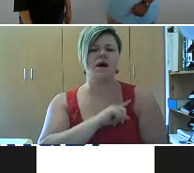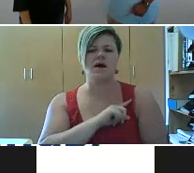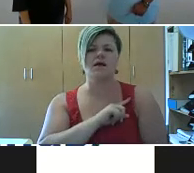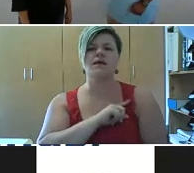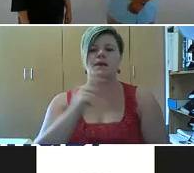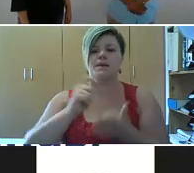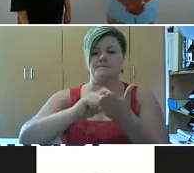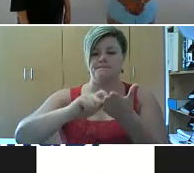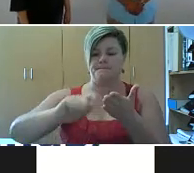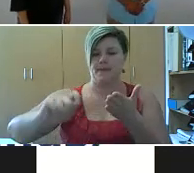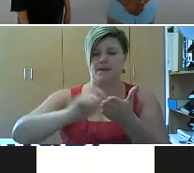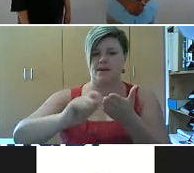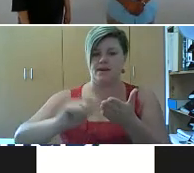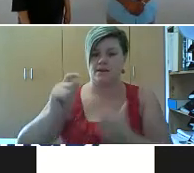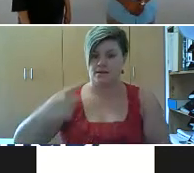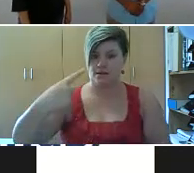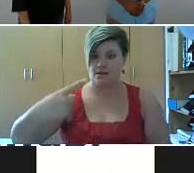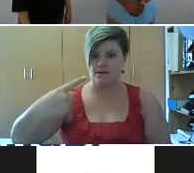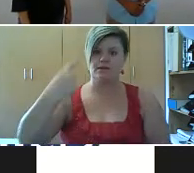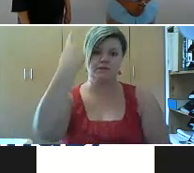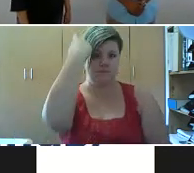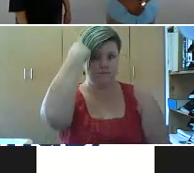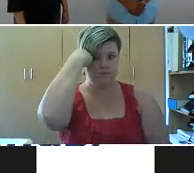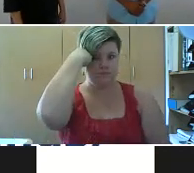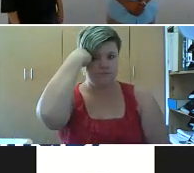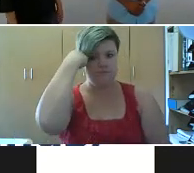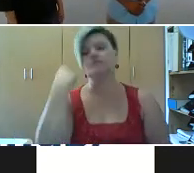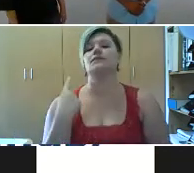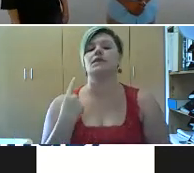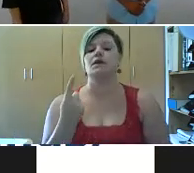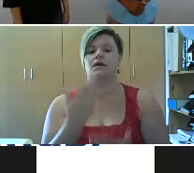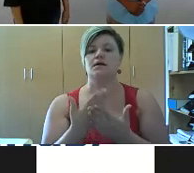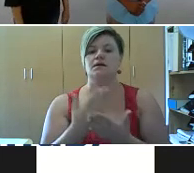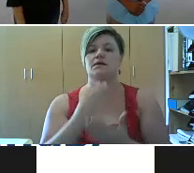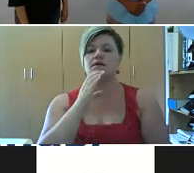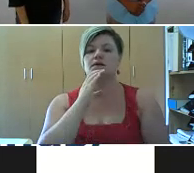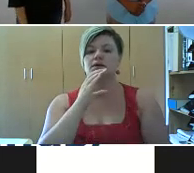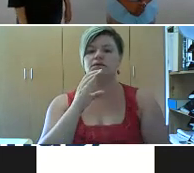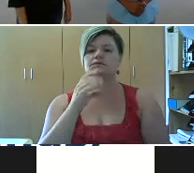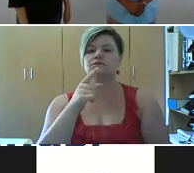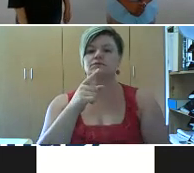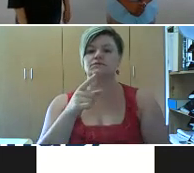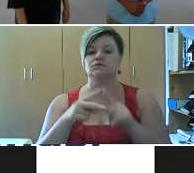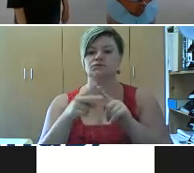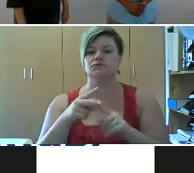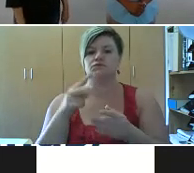on the ear. So that is the difference. We can ask them to demonstrate the two signs for